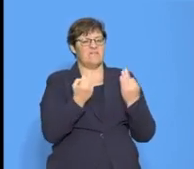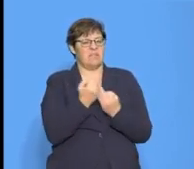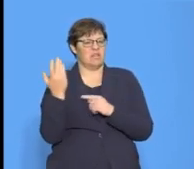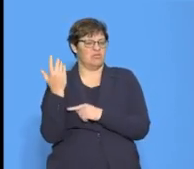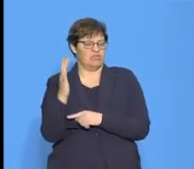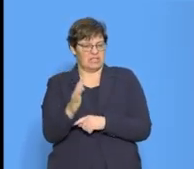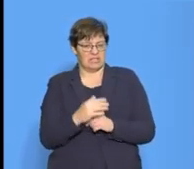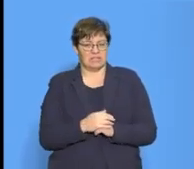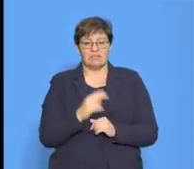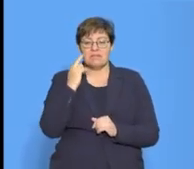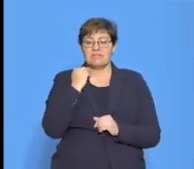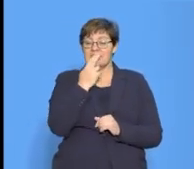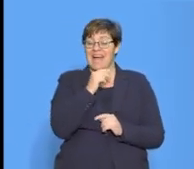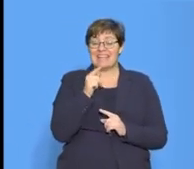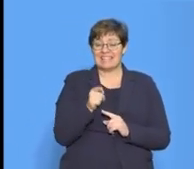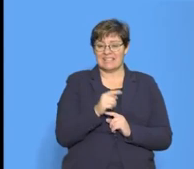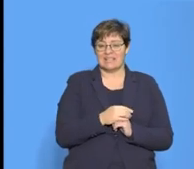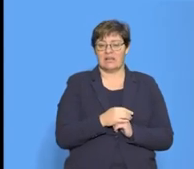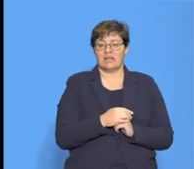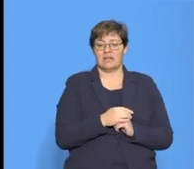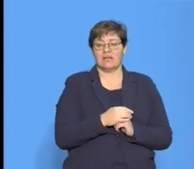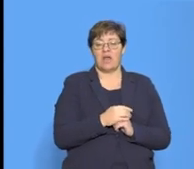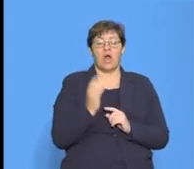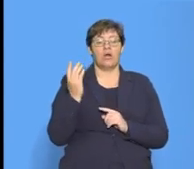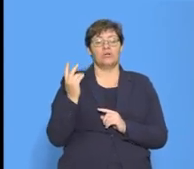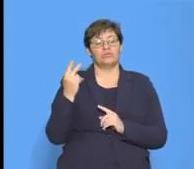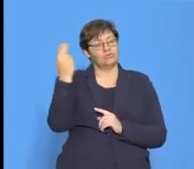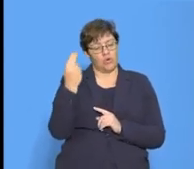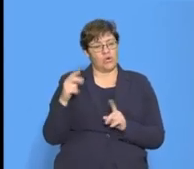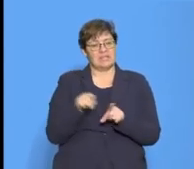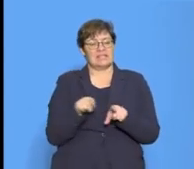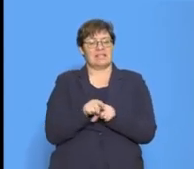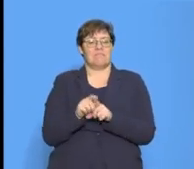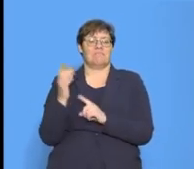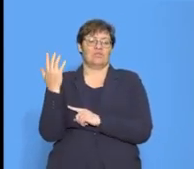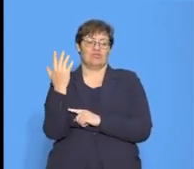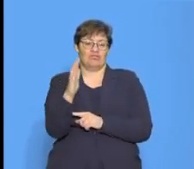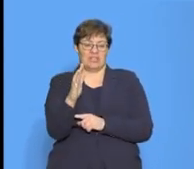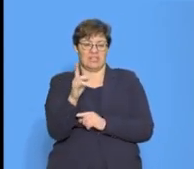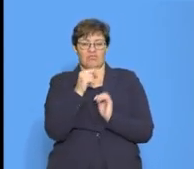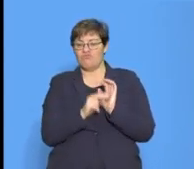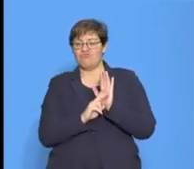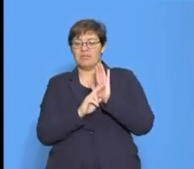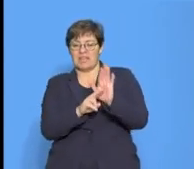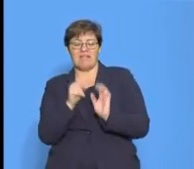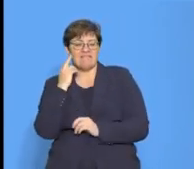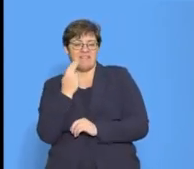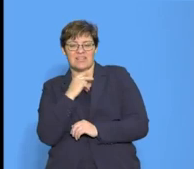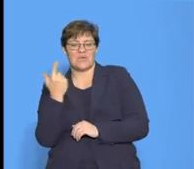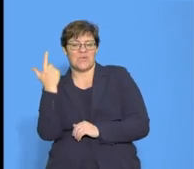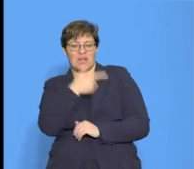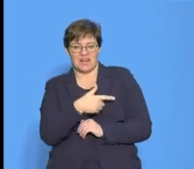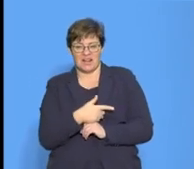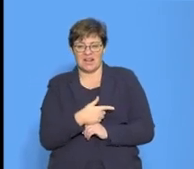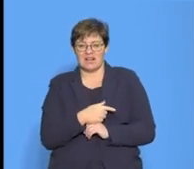It's a very simple version. And the nice thing about this diagram is it's drawn as a tree. So it represents, we can